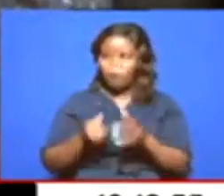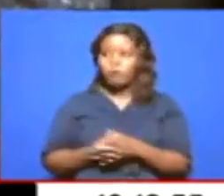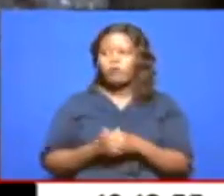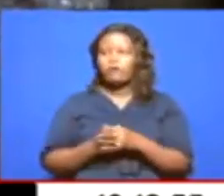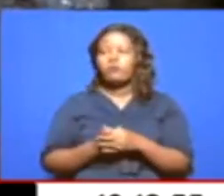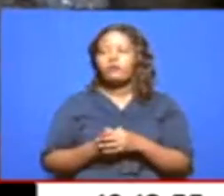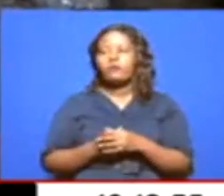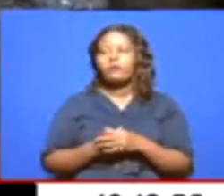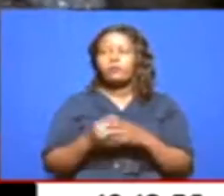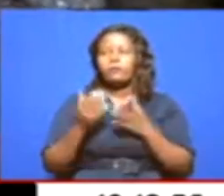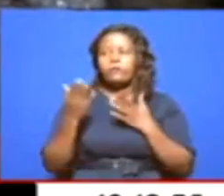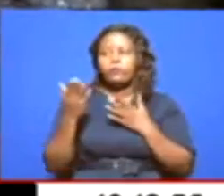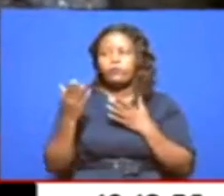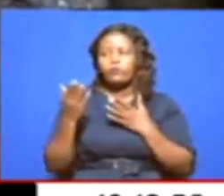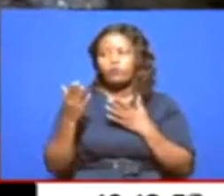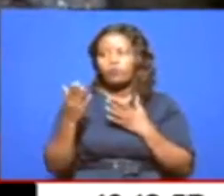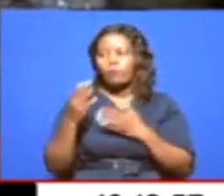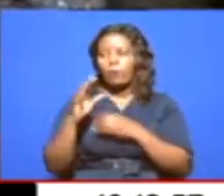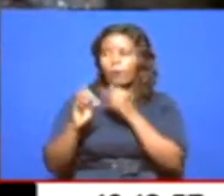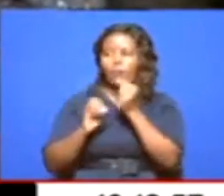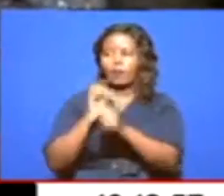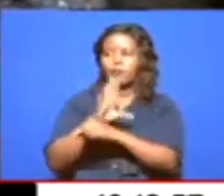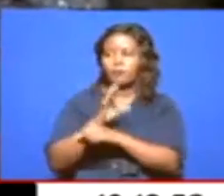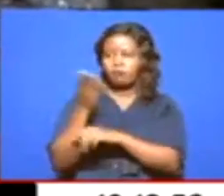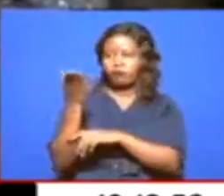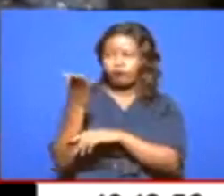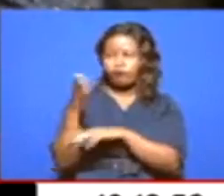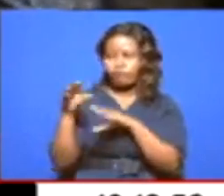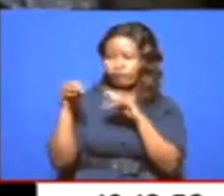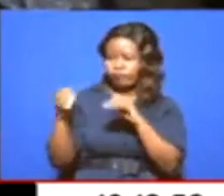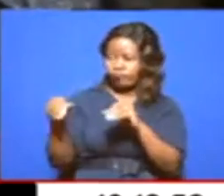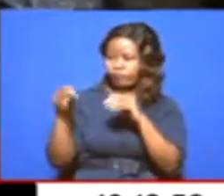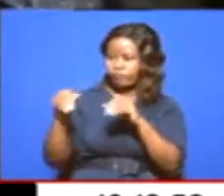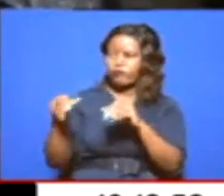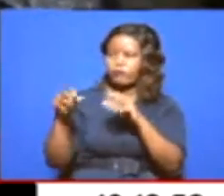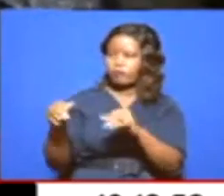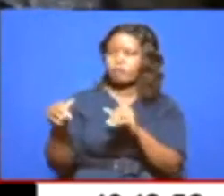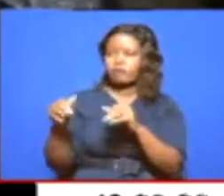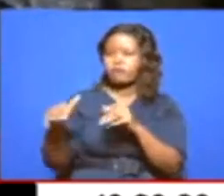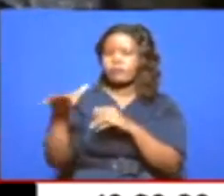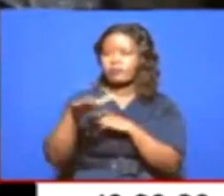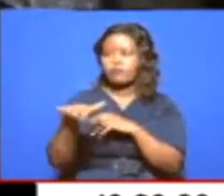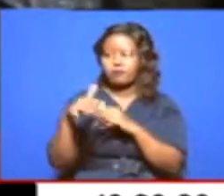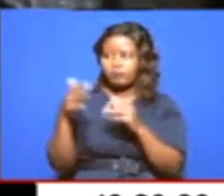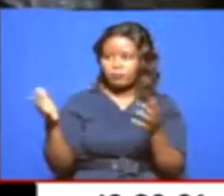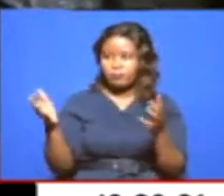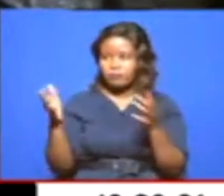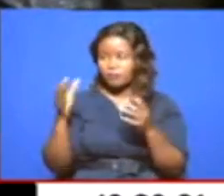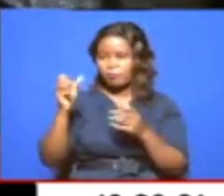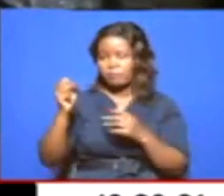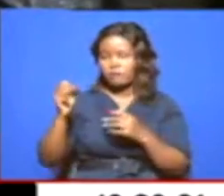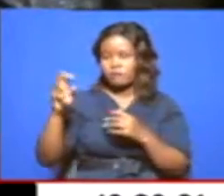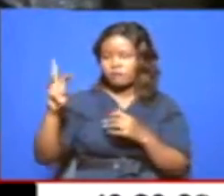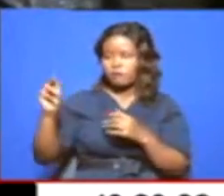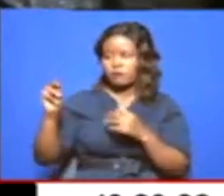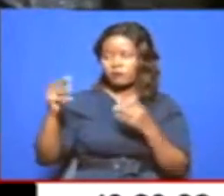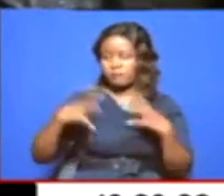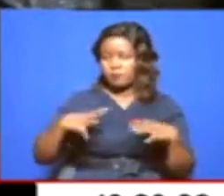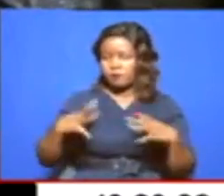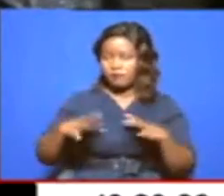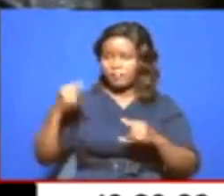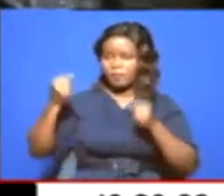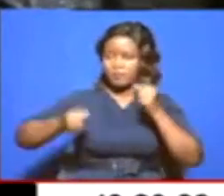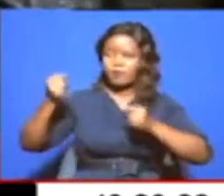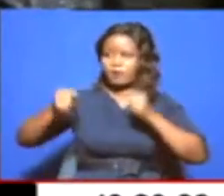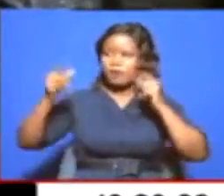you're taking a look at the videos now, that is the mud pit. It's 5 meters long, and athletes will have to navigate that at the cross-country. So if you just